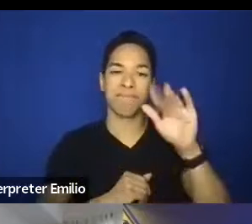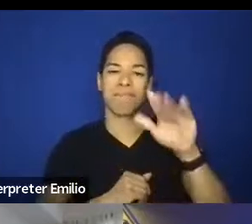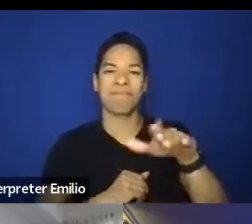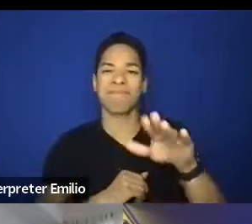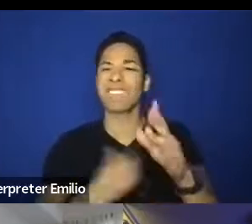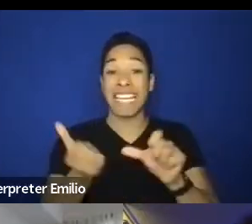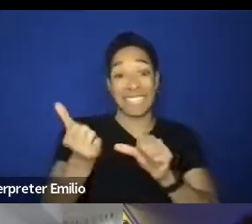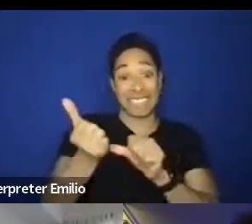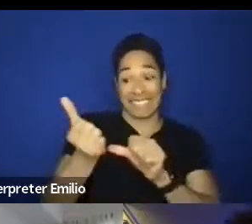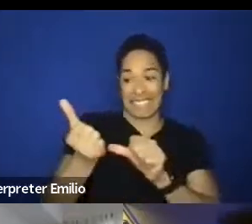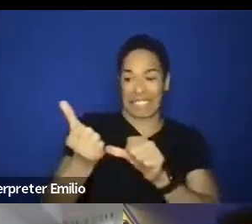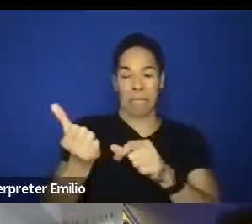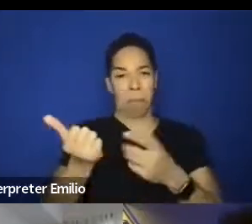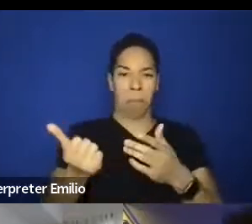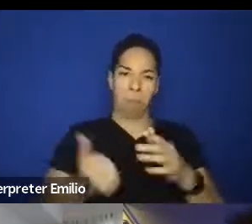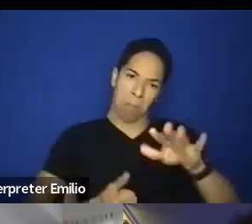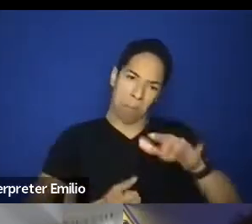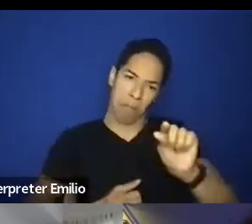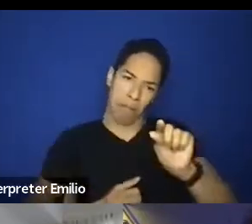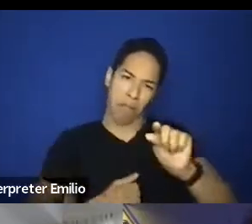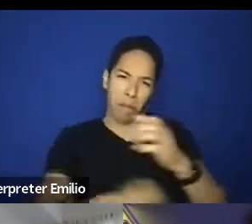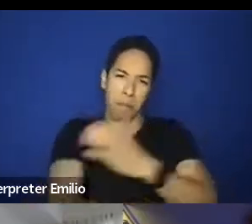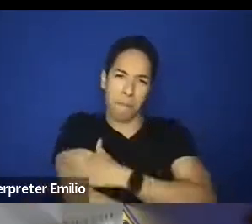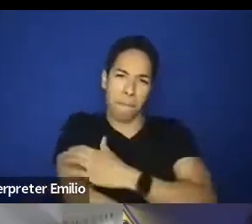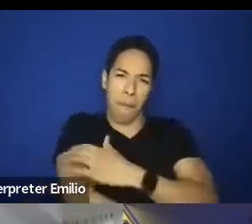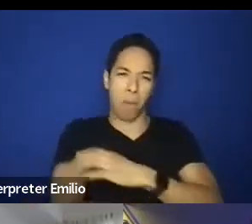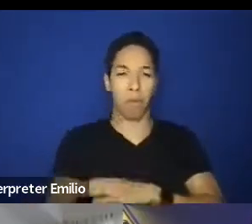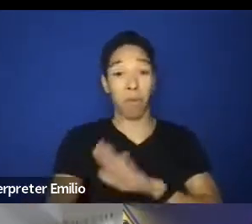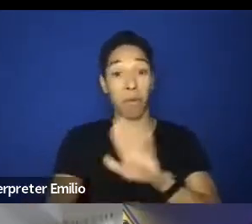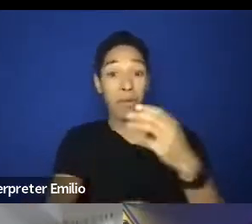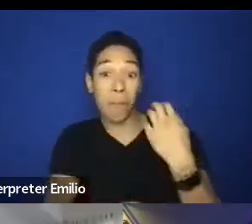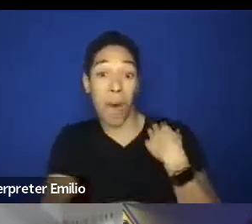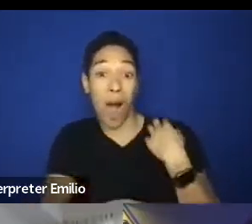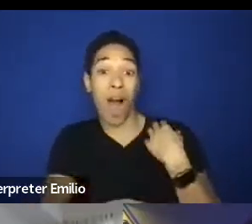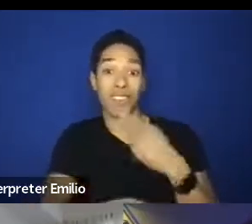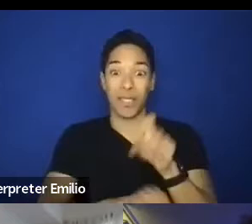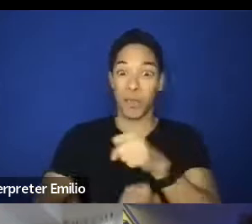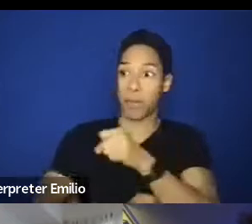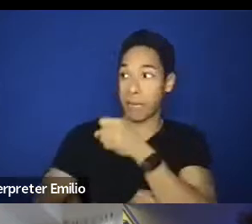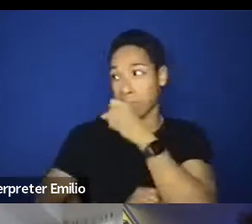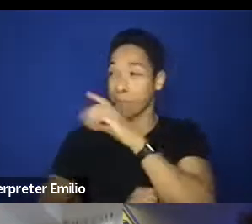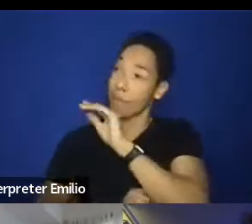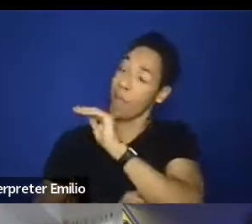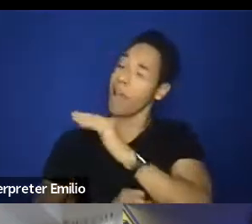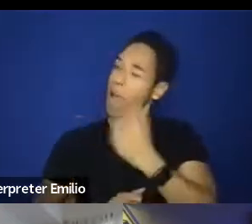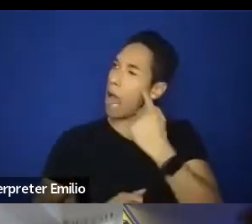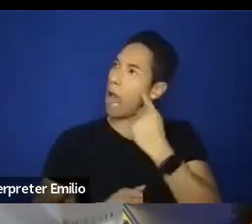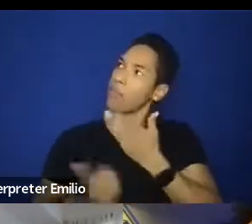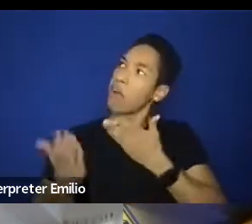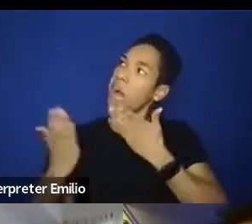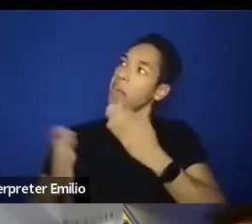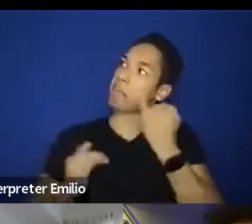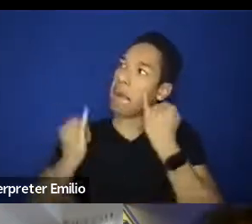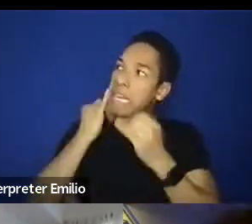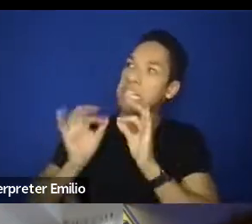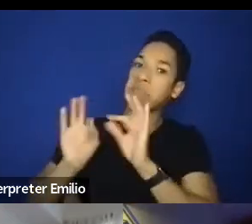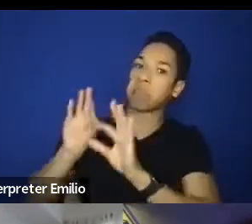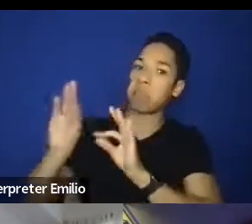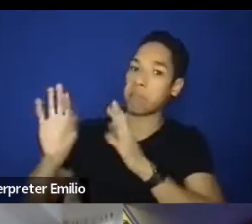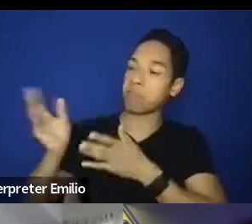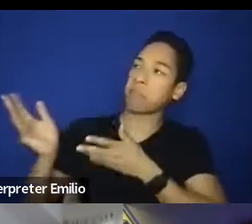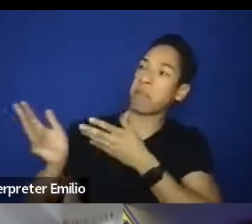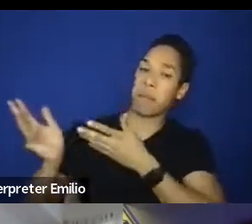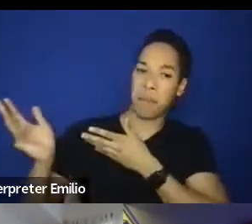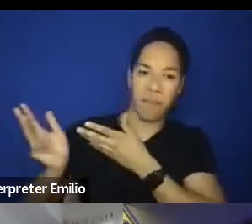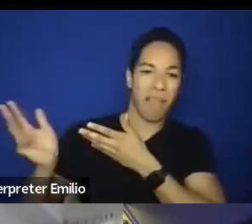You can talk to your boss. You can say, hey, I thought we could do this differently. I think we should talk directly to